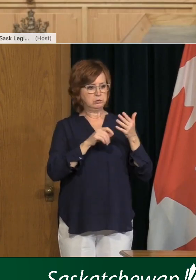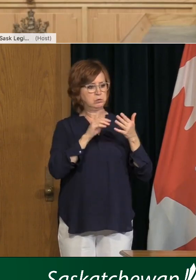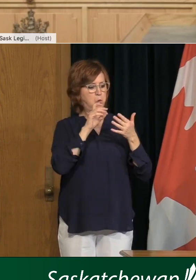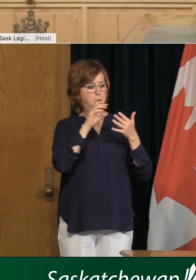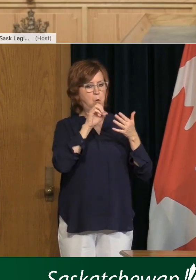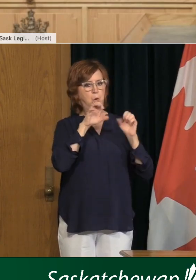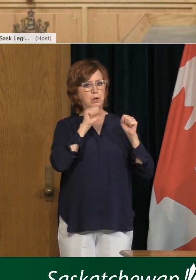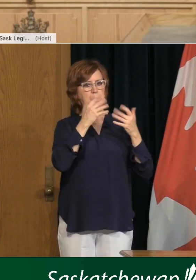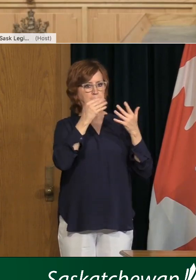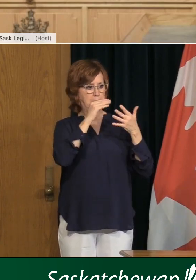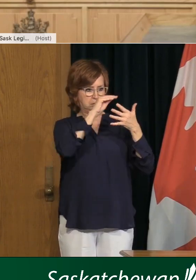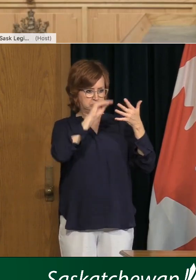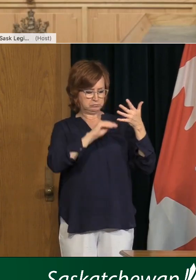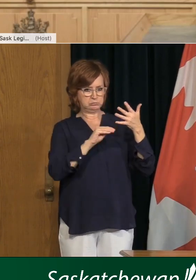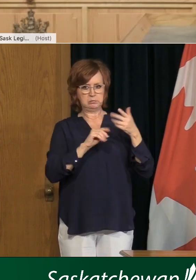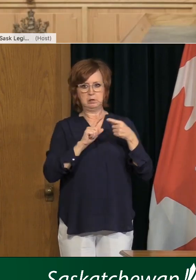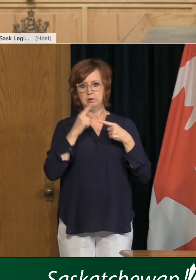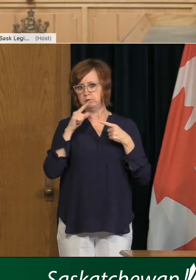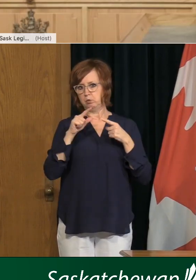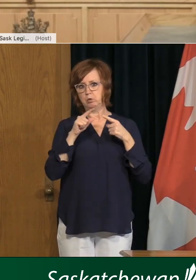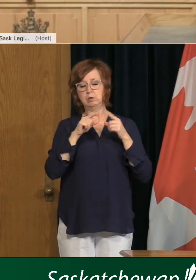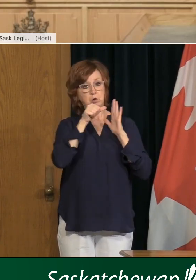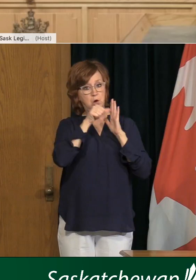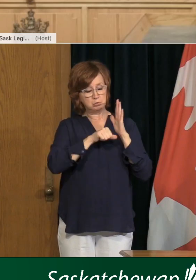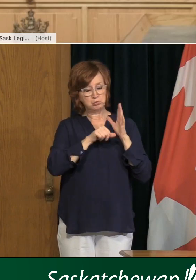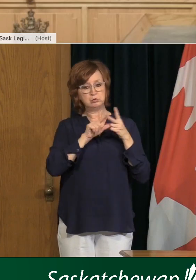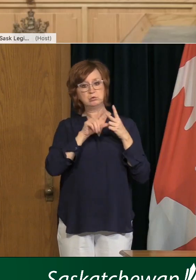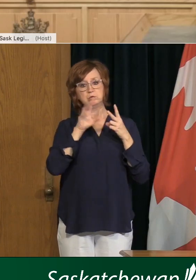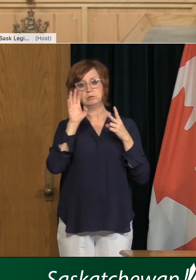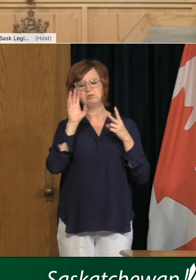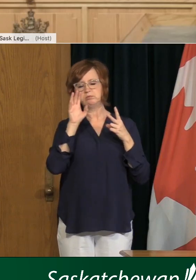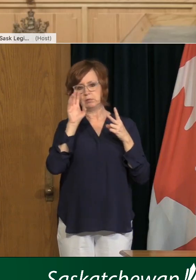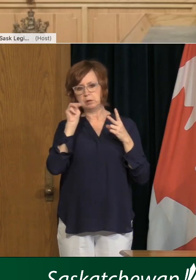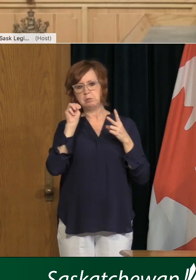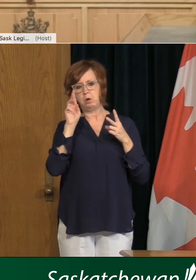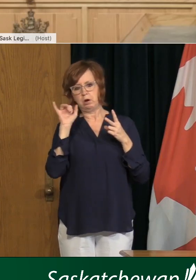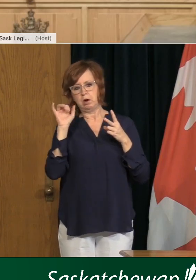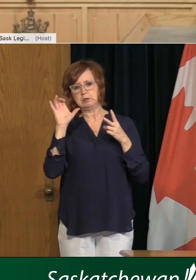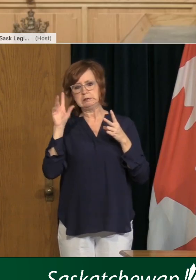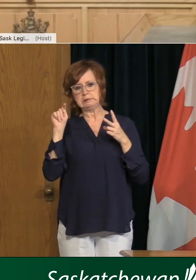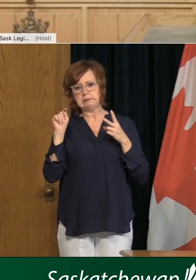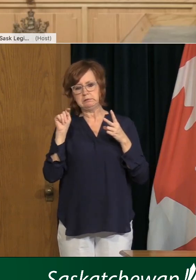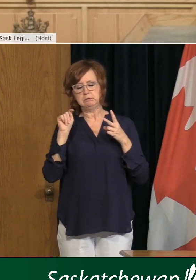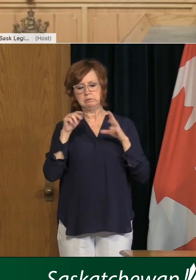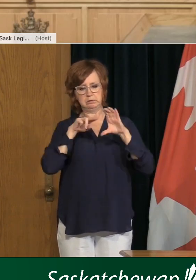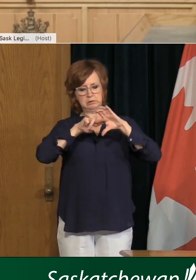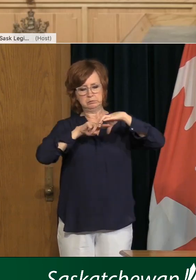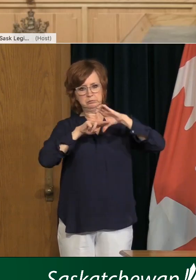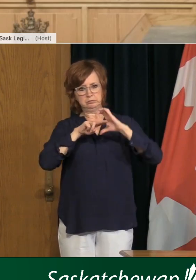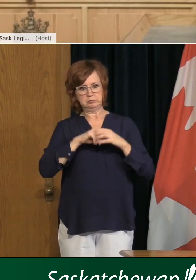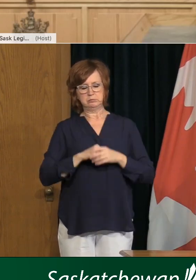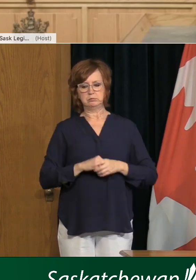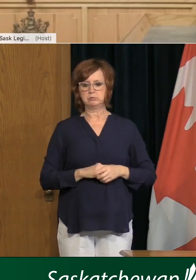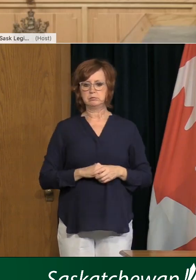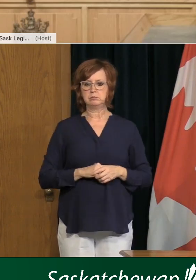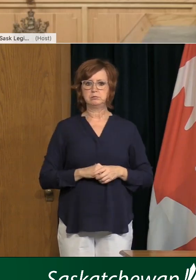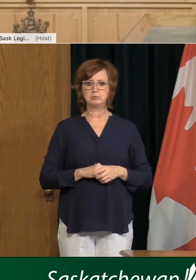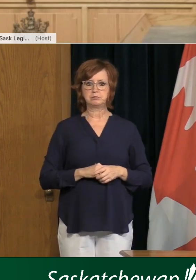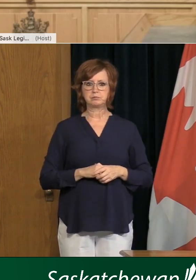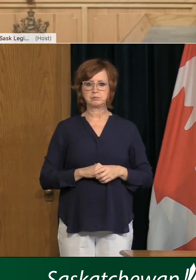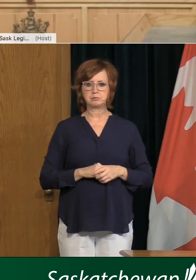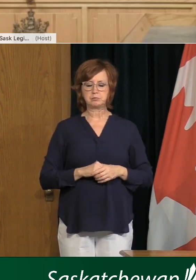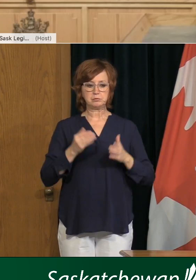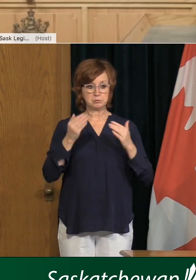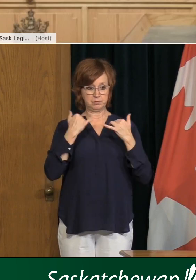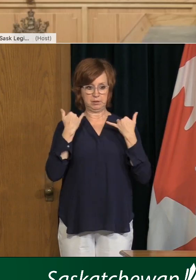well as diagnostic imaging services that they may need. Patient flow design work, the patient flow design within facilities that I've spoken